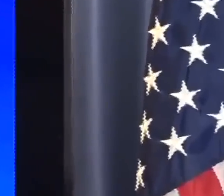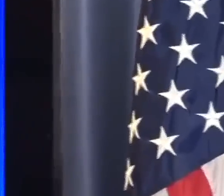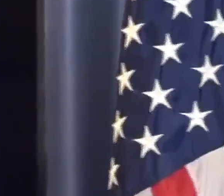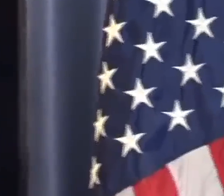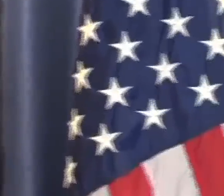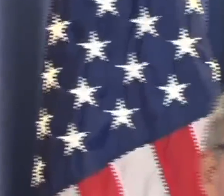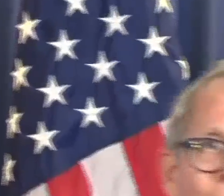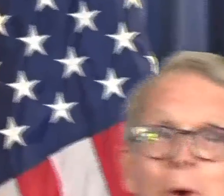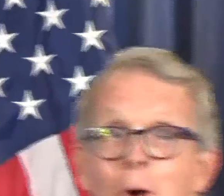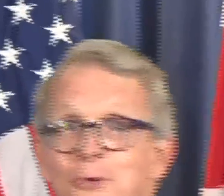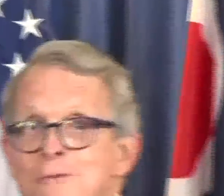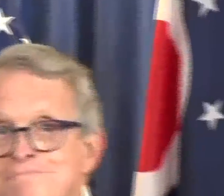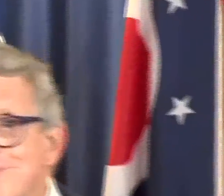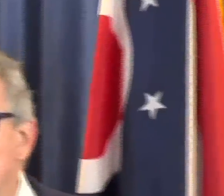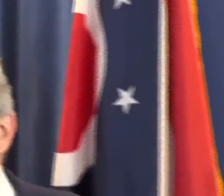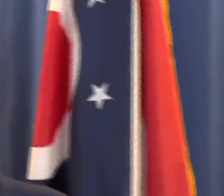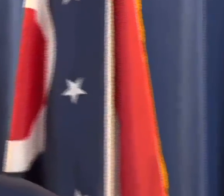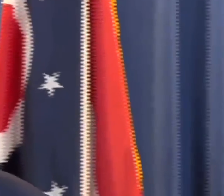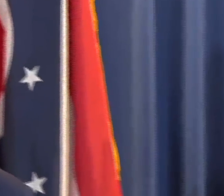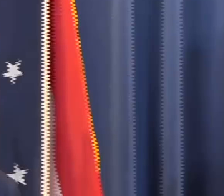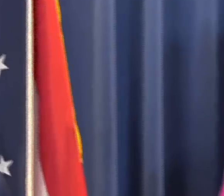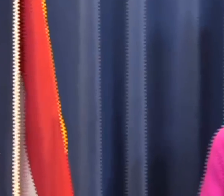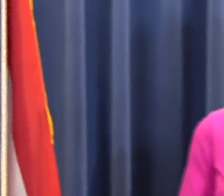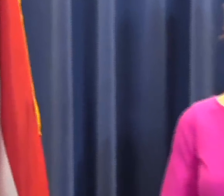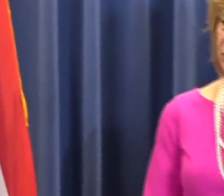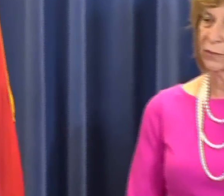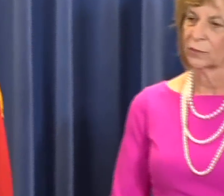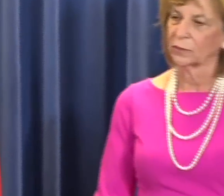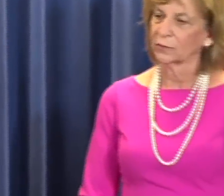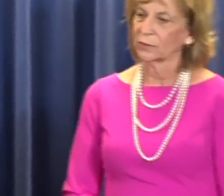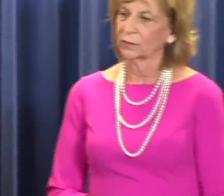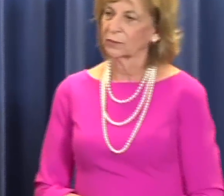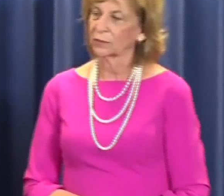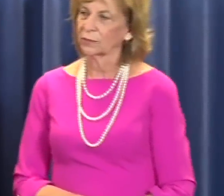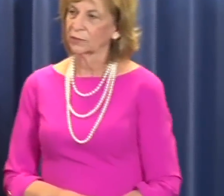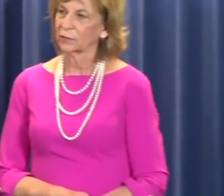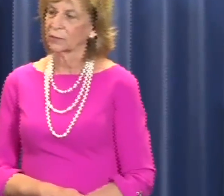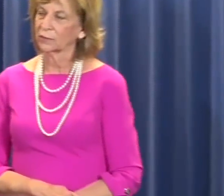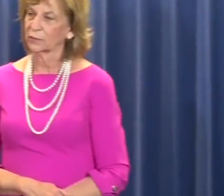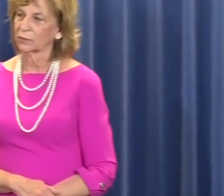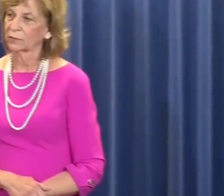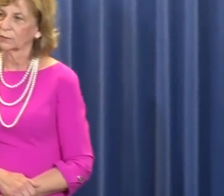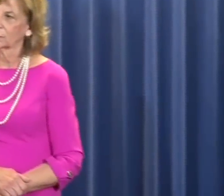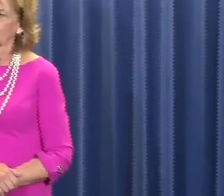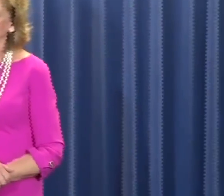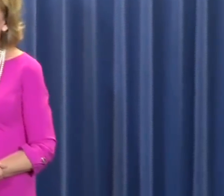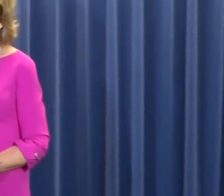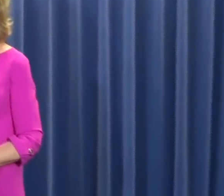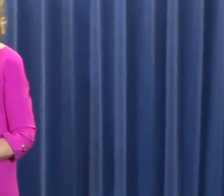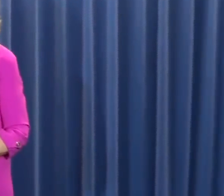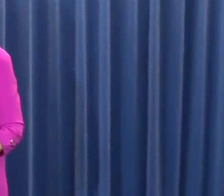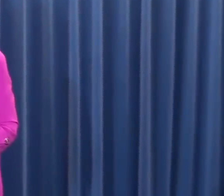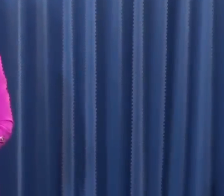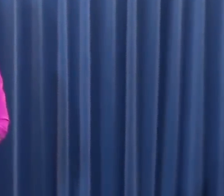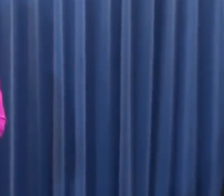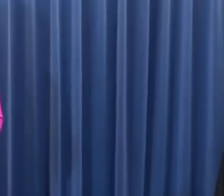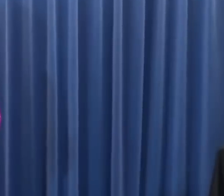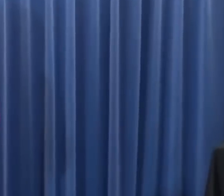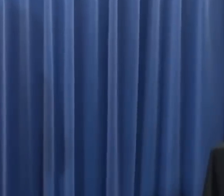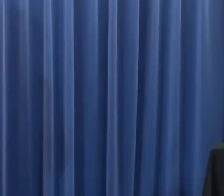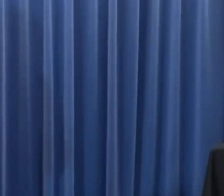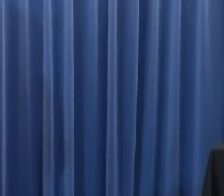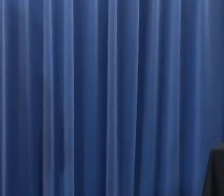second part, of course, is what we all do, what each of the 11.7 million or so Ohioans